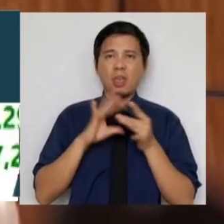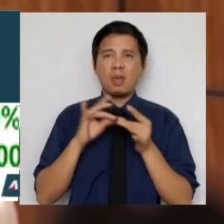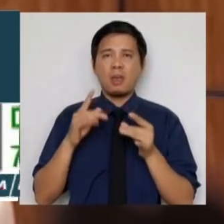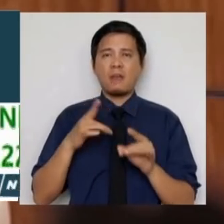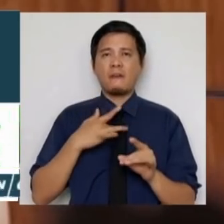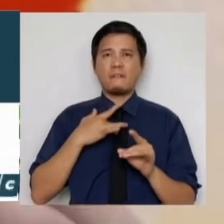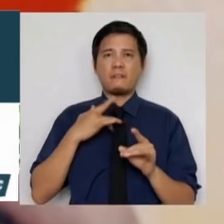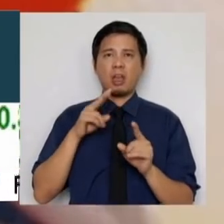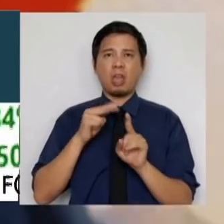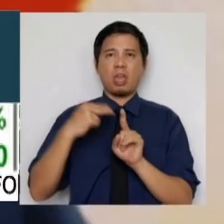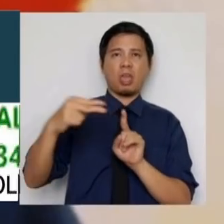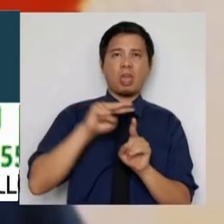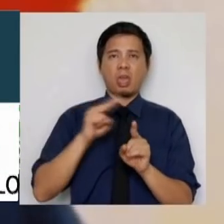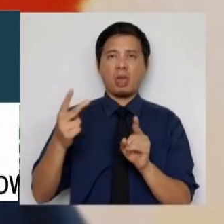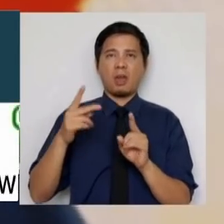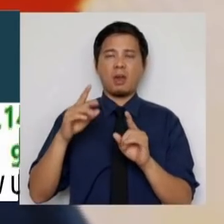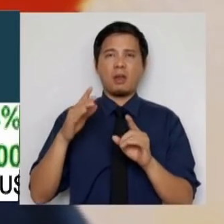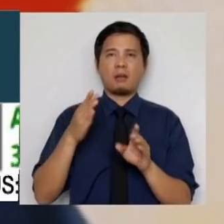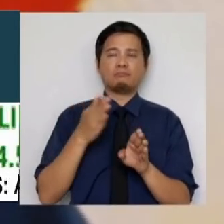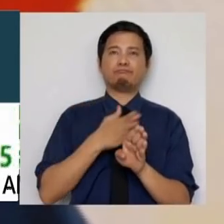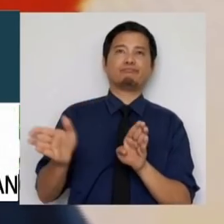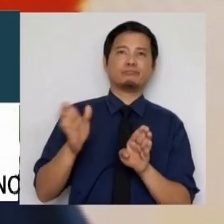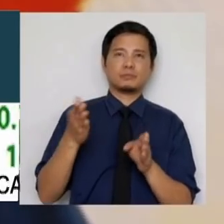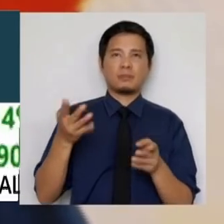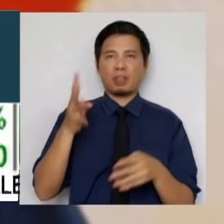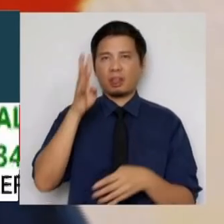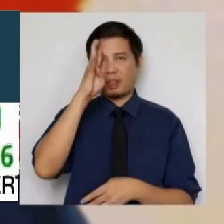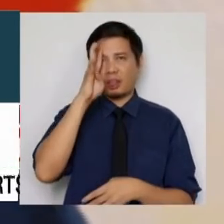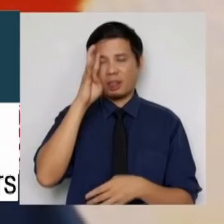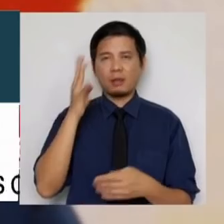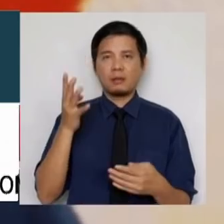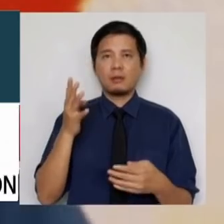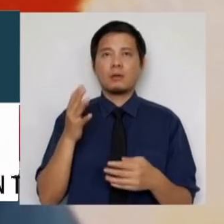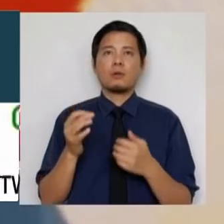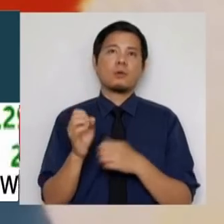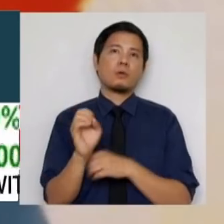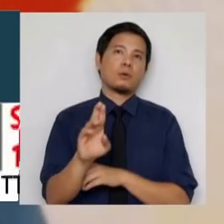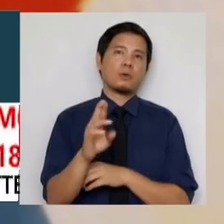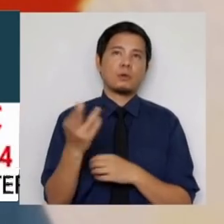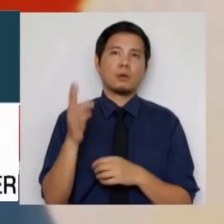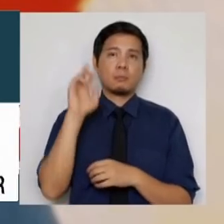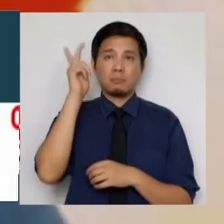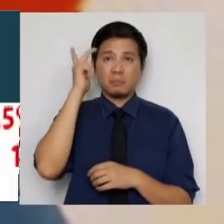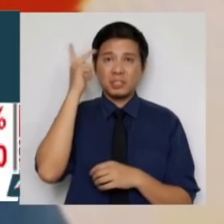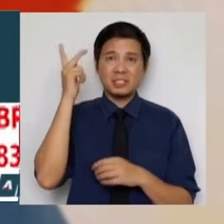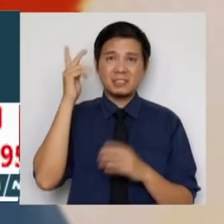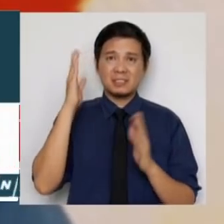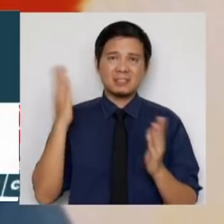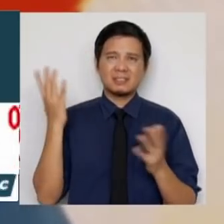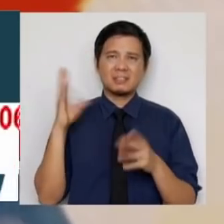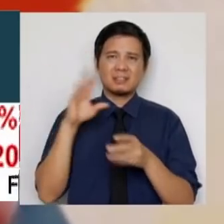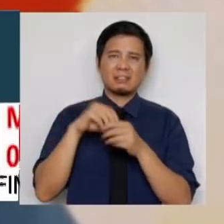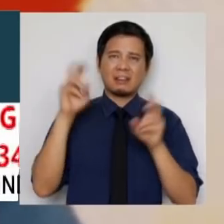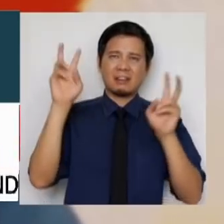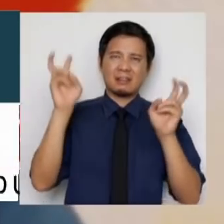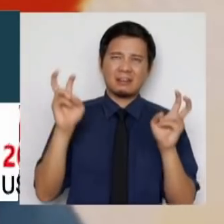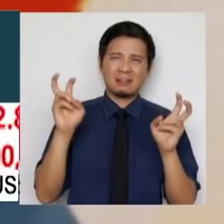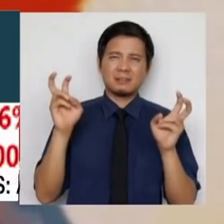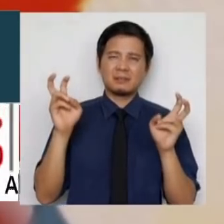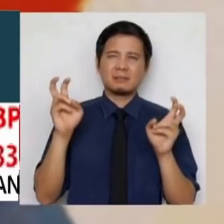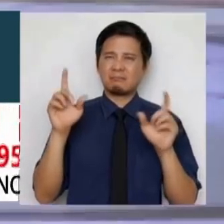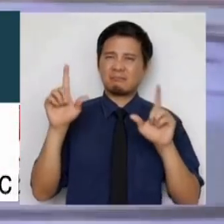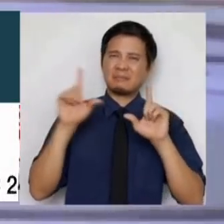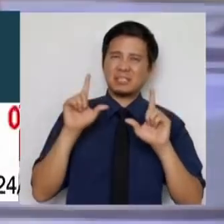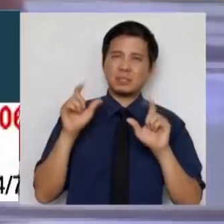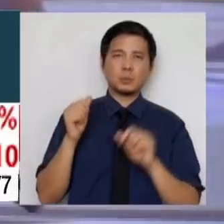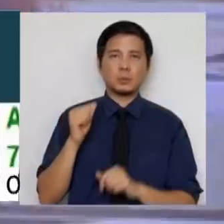and I don't want my actions to be taken out of context or be seen in a different light. And at the moment, my number